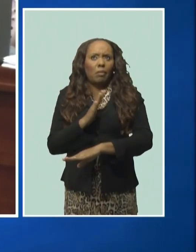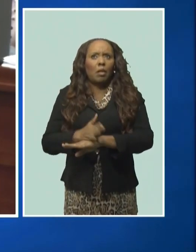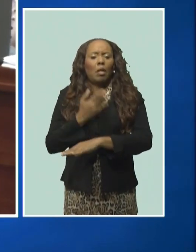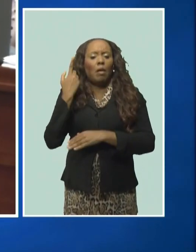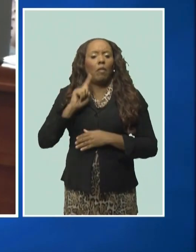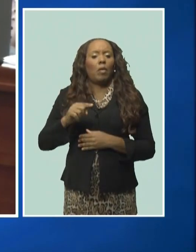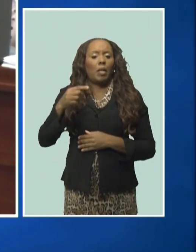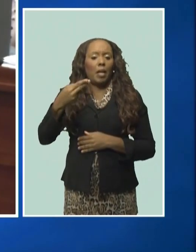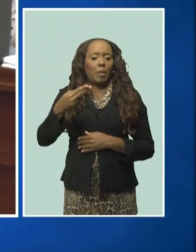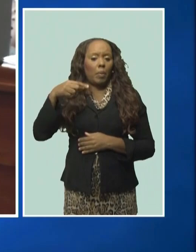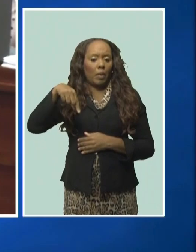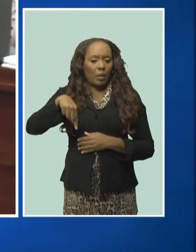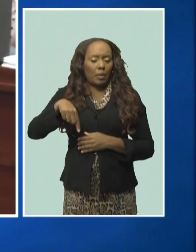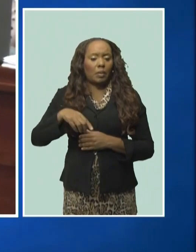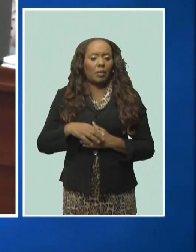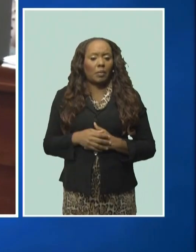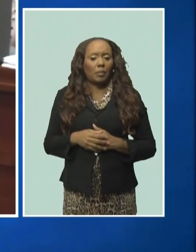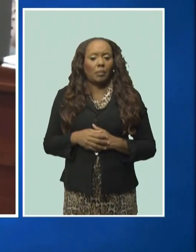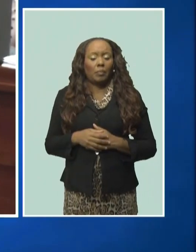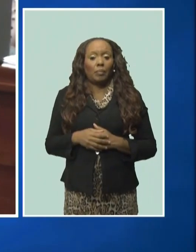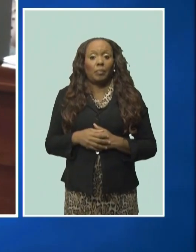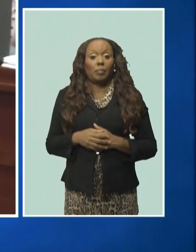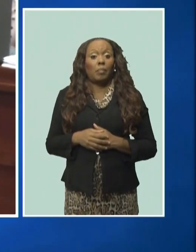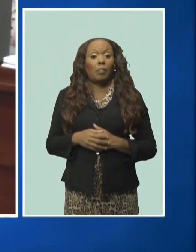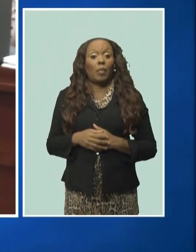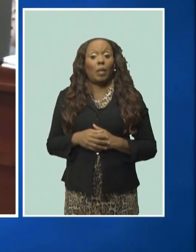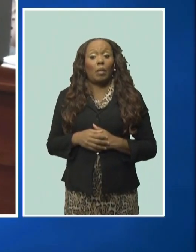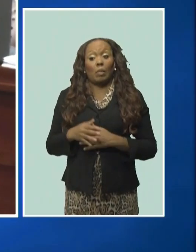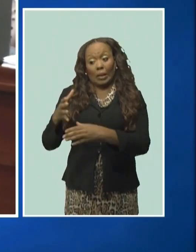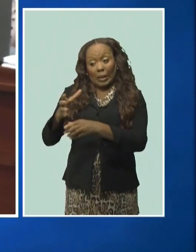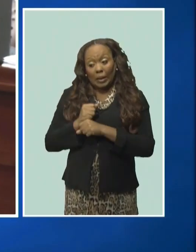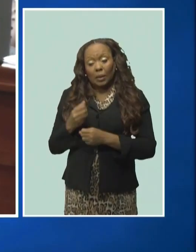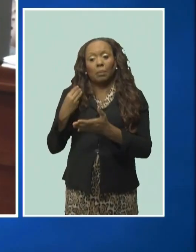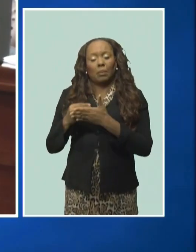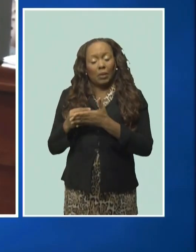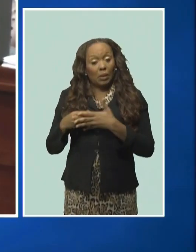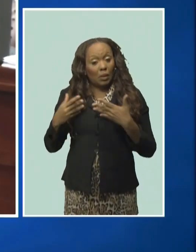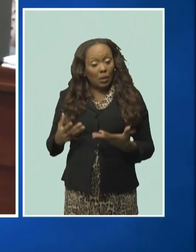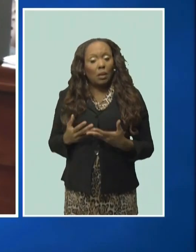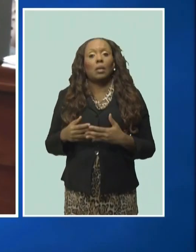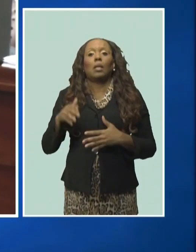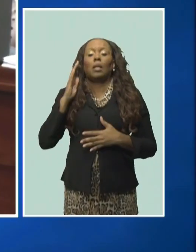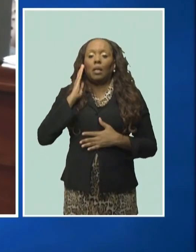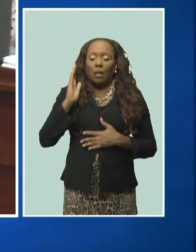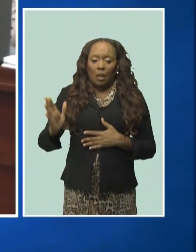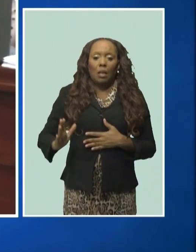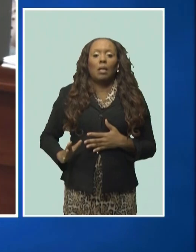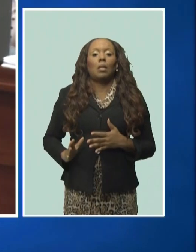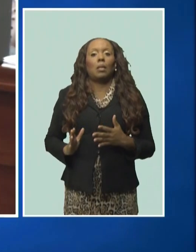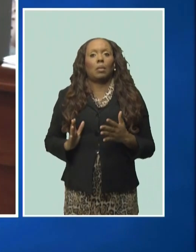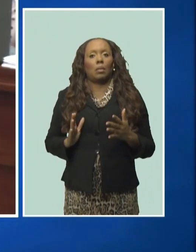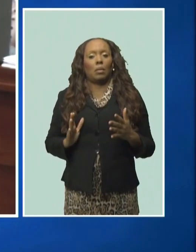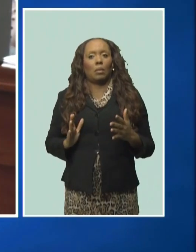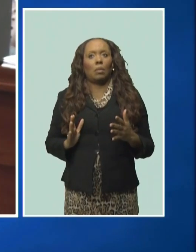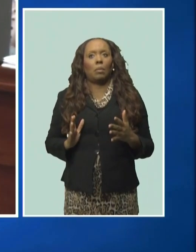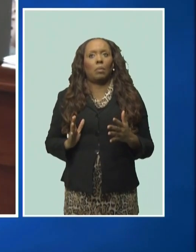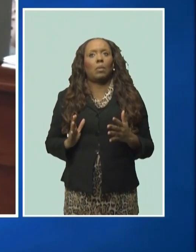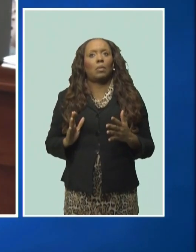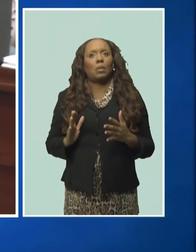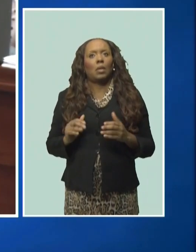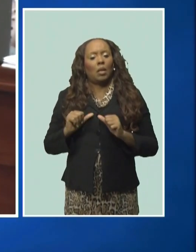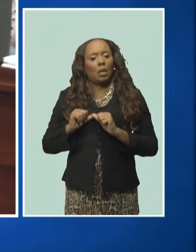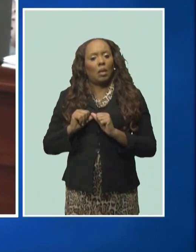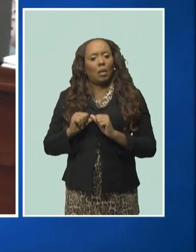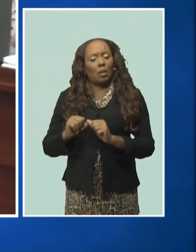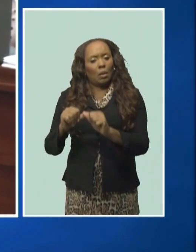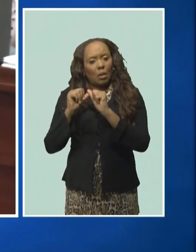Headquarters. Once we have the funds in this new financial year, we expect to complete the BYAC headquarters